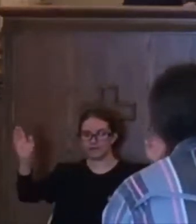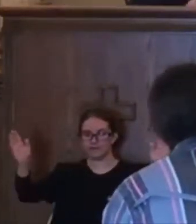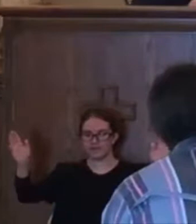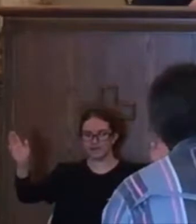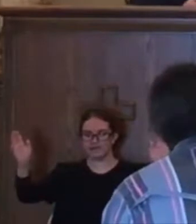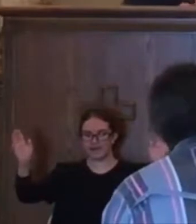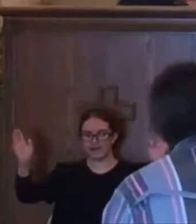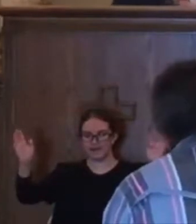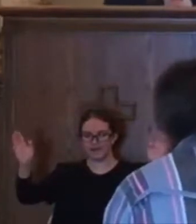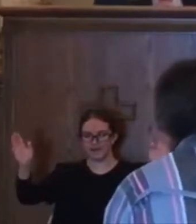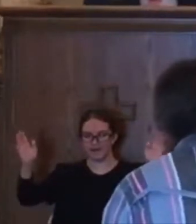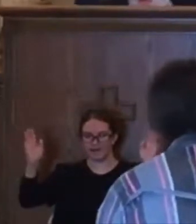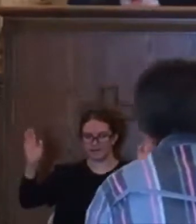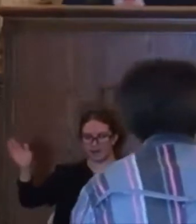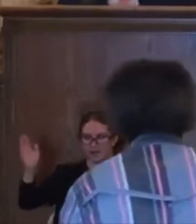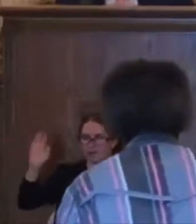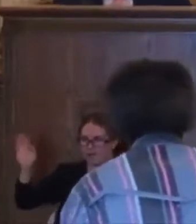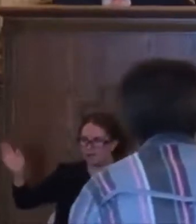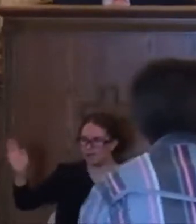ghost.